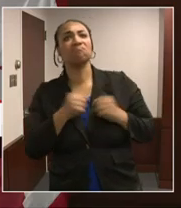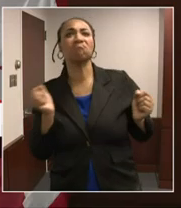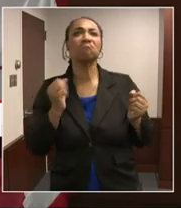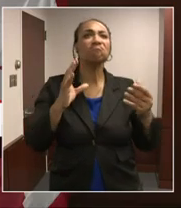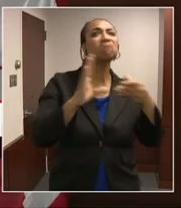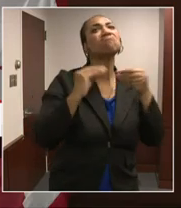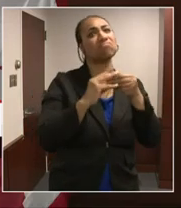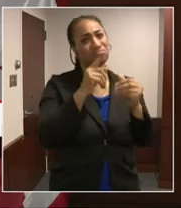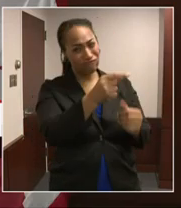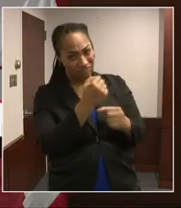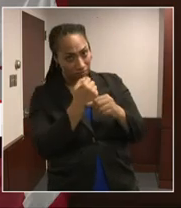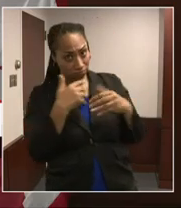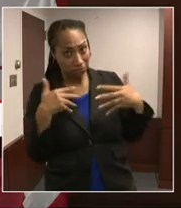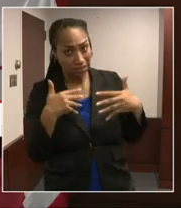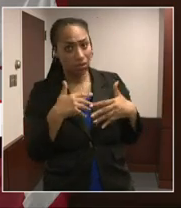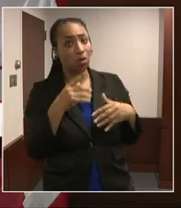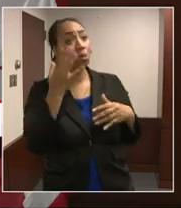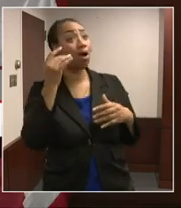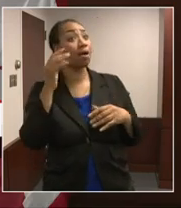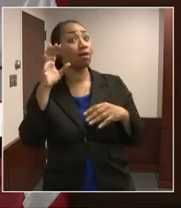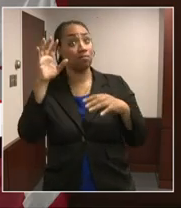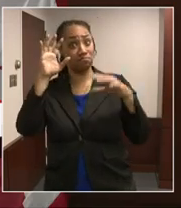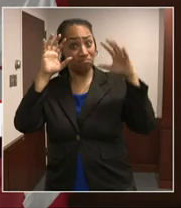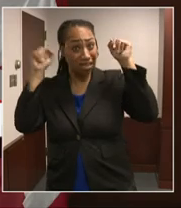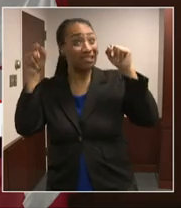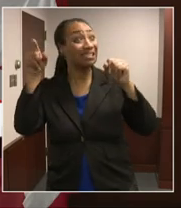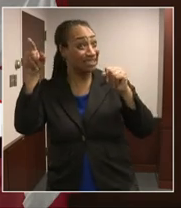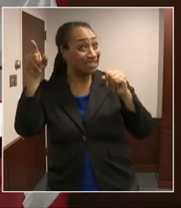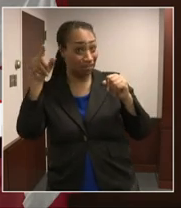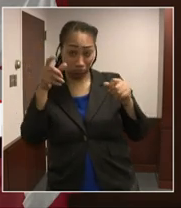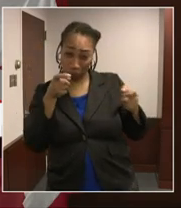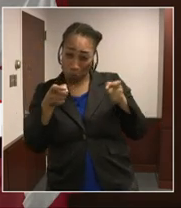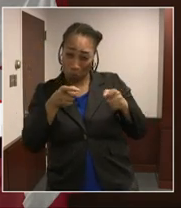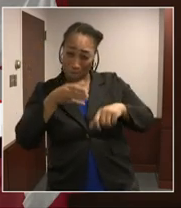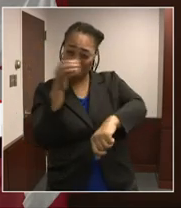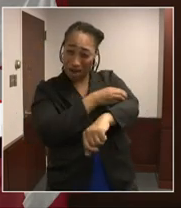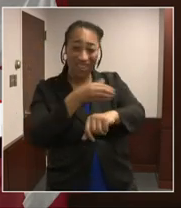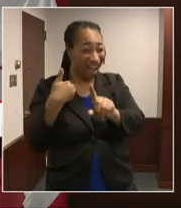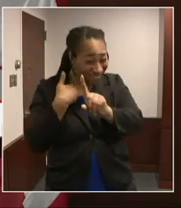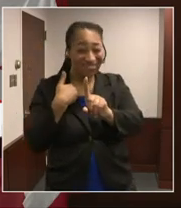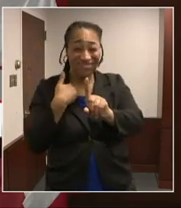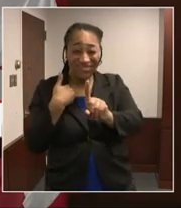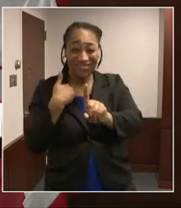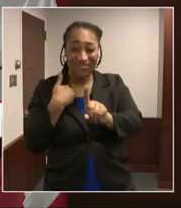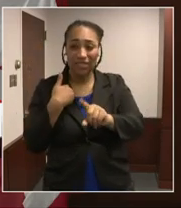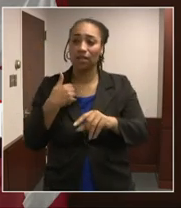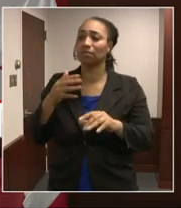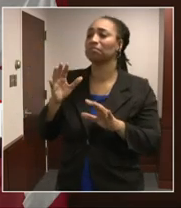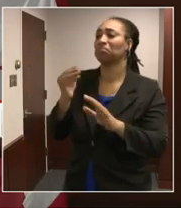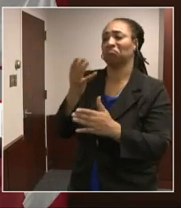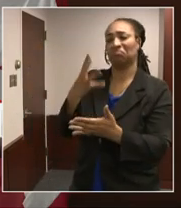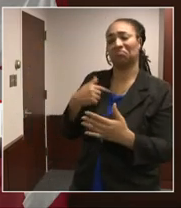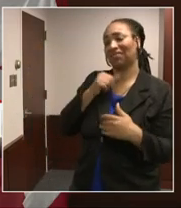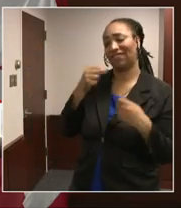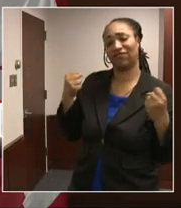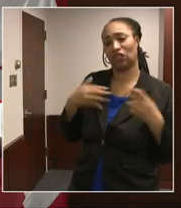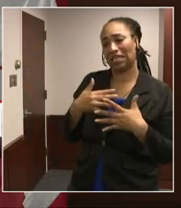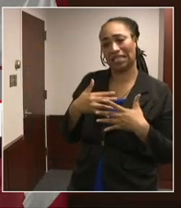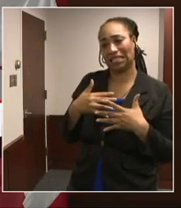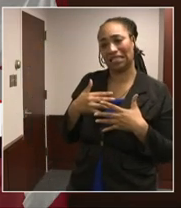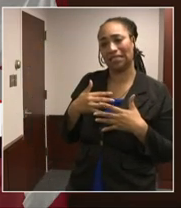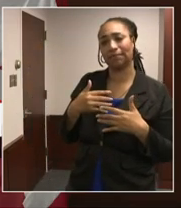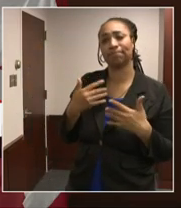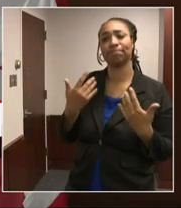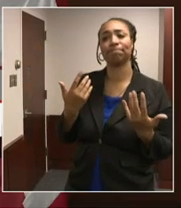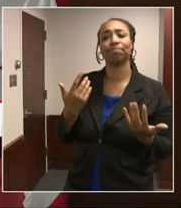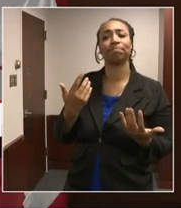he has over the District of Columbia? I'm not afraid, Mark, but I am strategic, and I will continue to